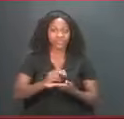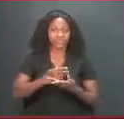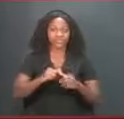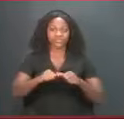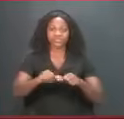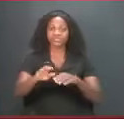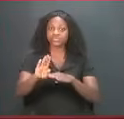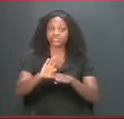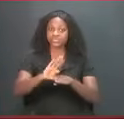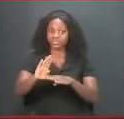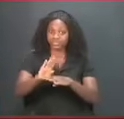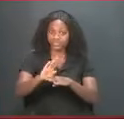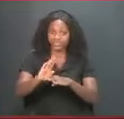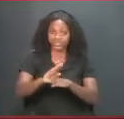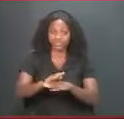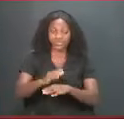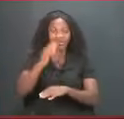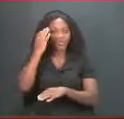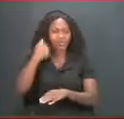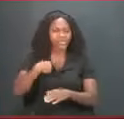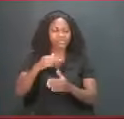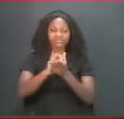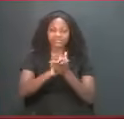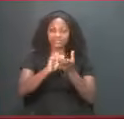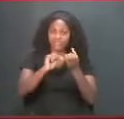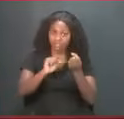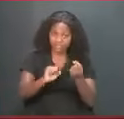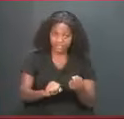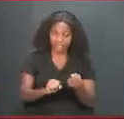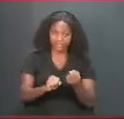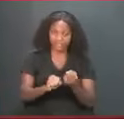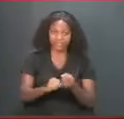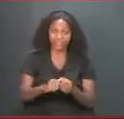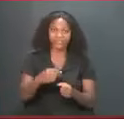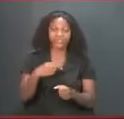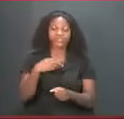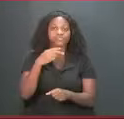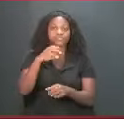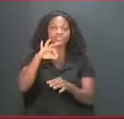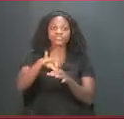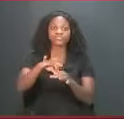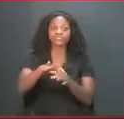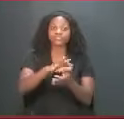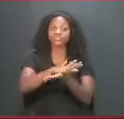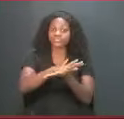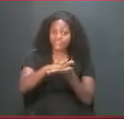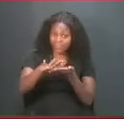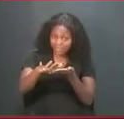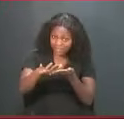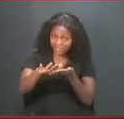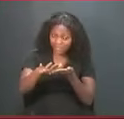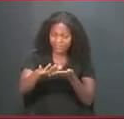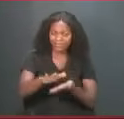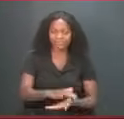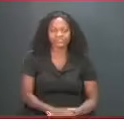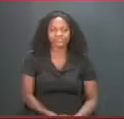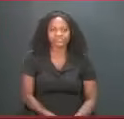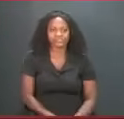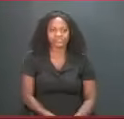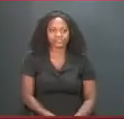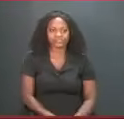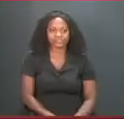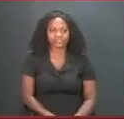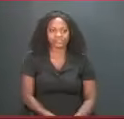business, because I believe that the voice vote was very clear and there was